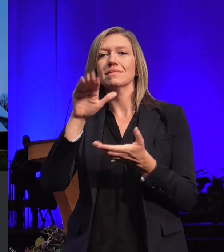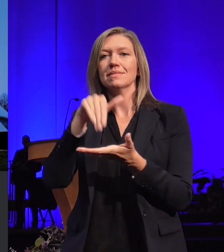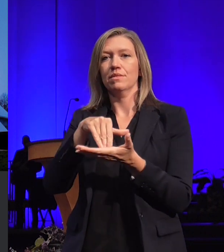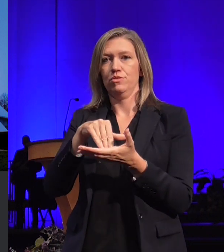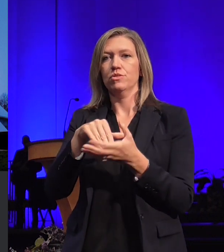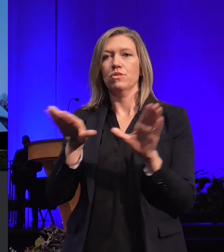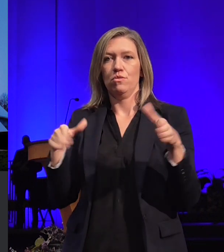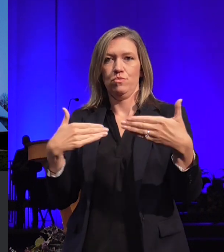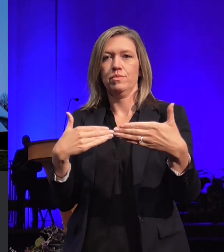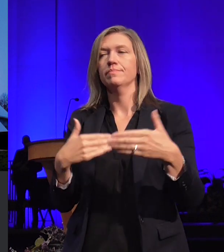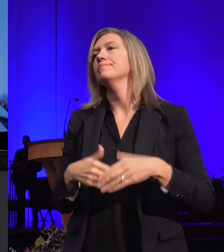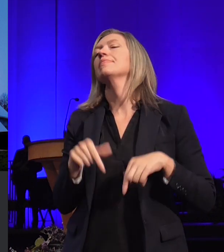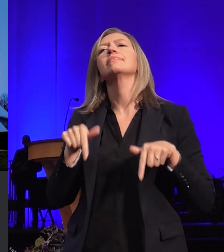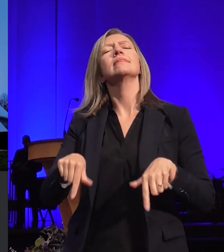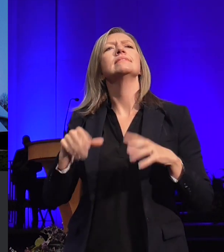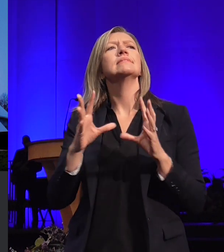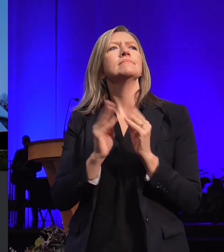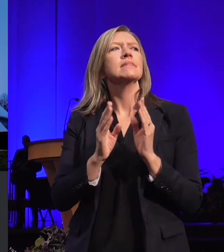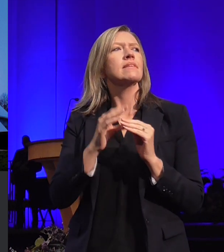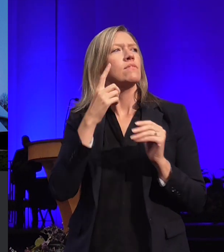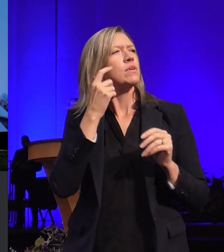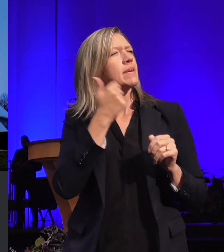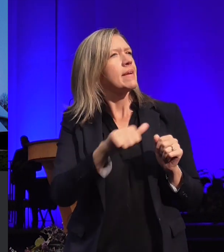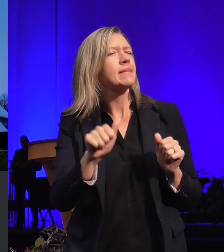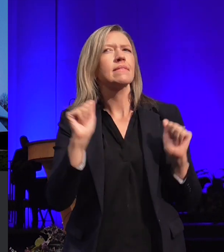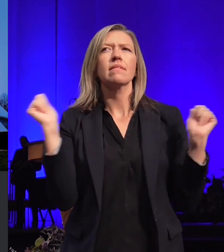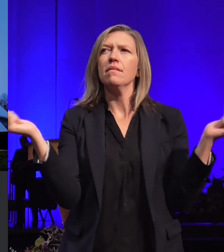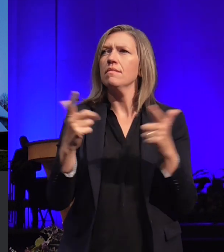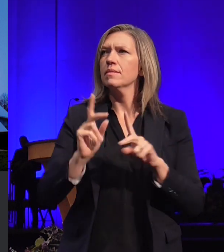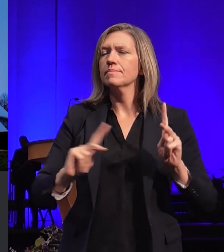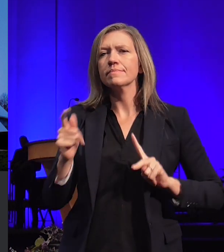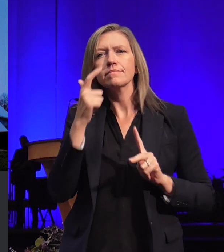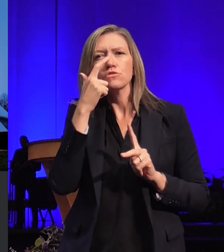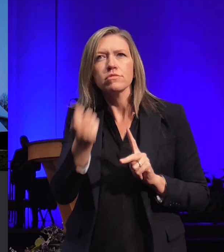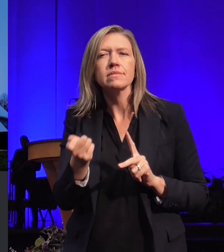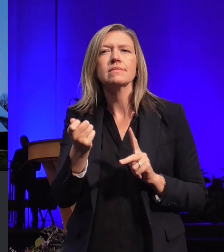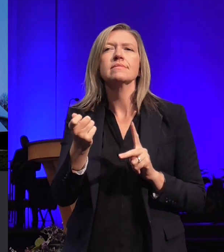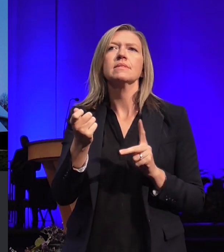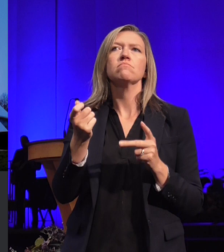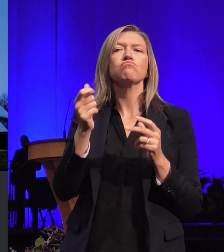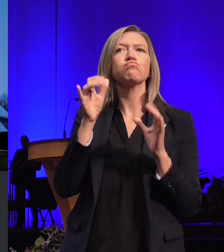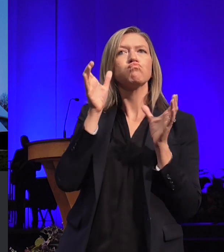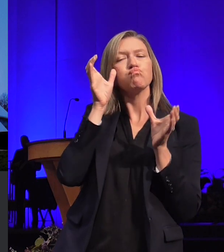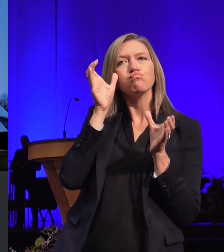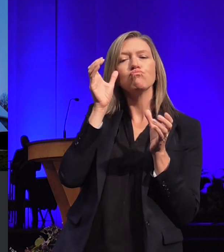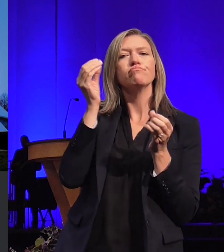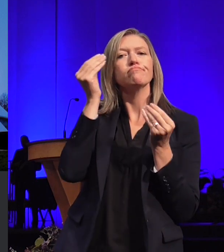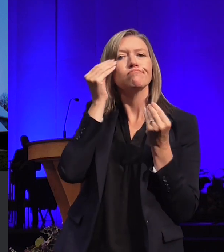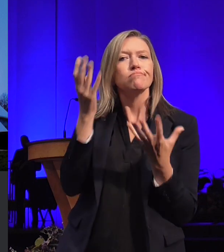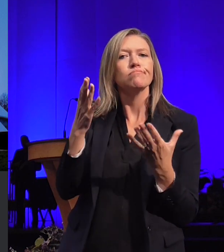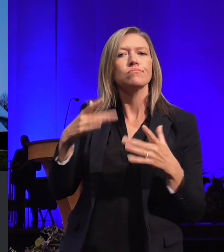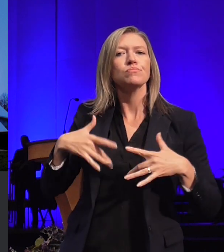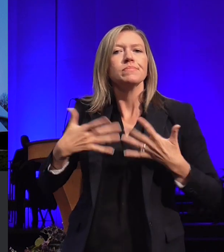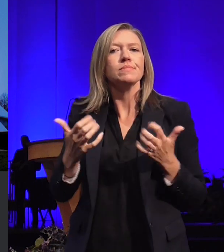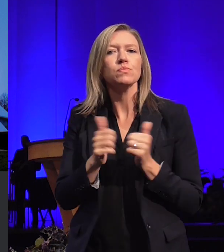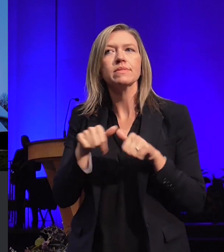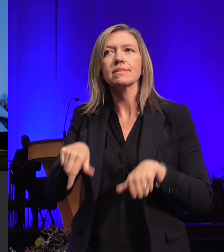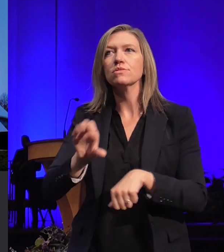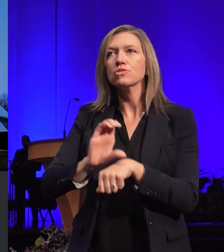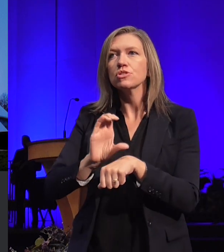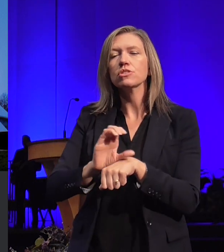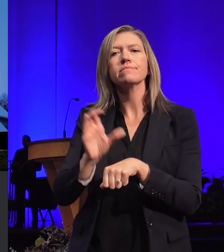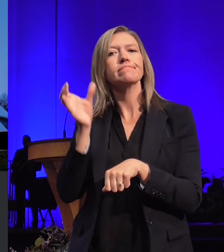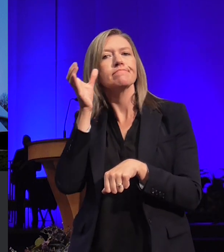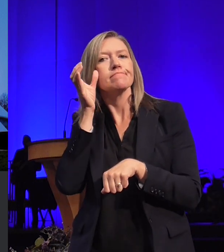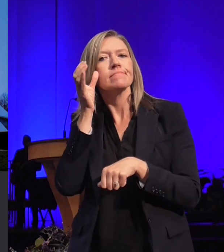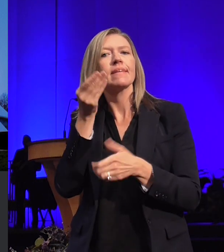Auditorium. This meeting is for any and all people who would like to come and have a wonderful update about Mile High Church, hear about the